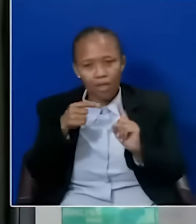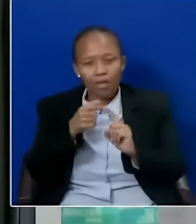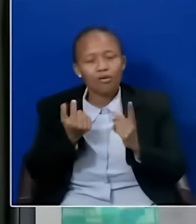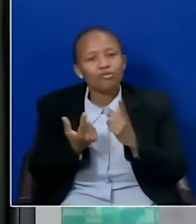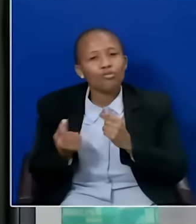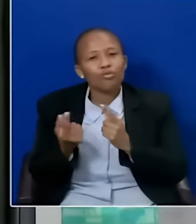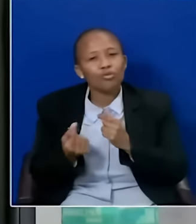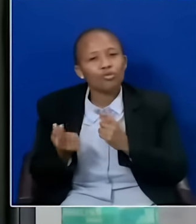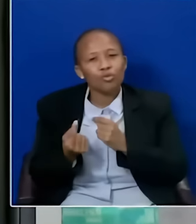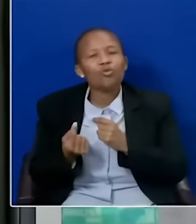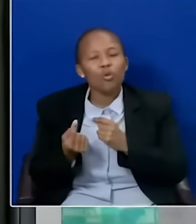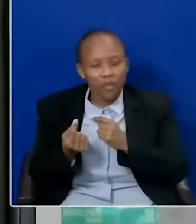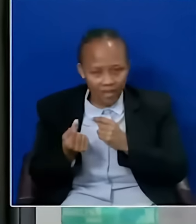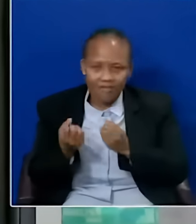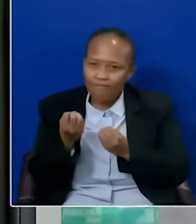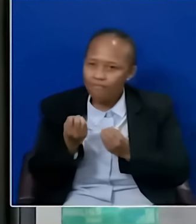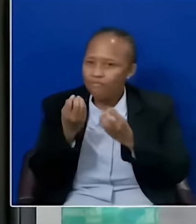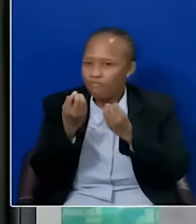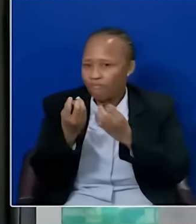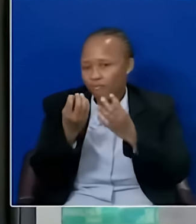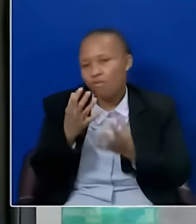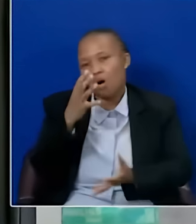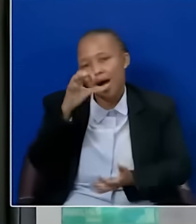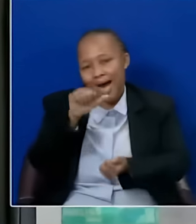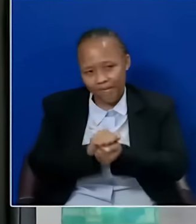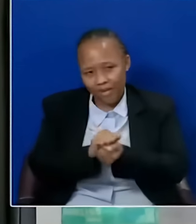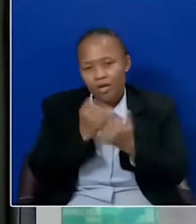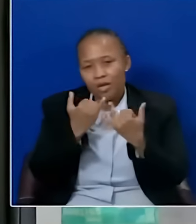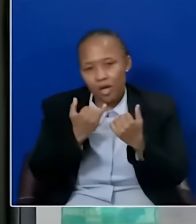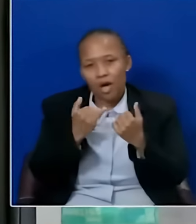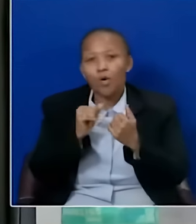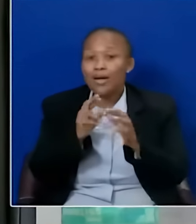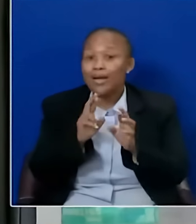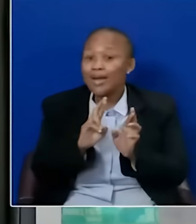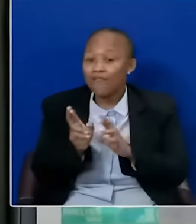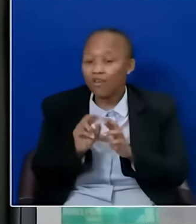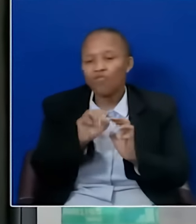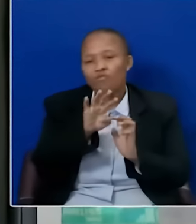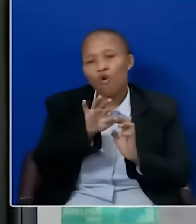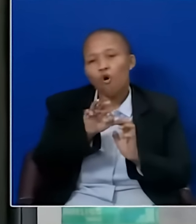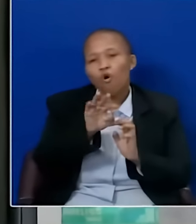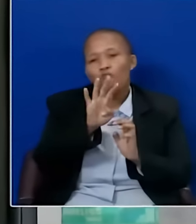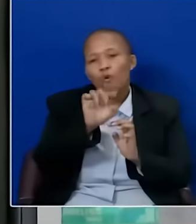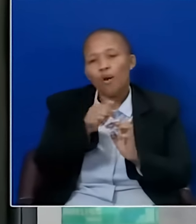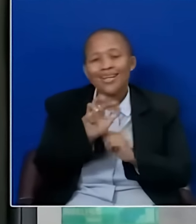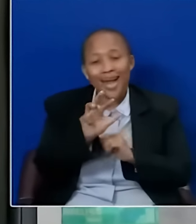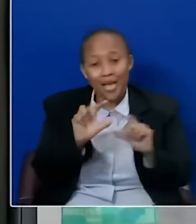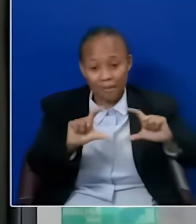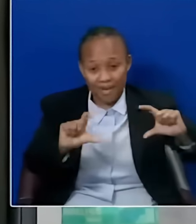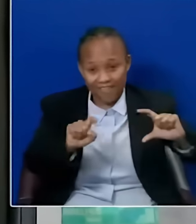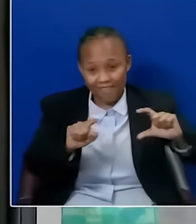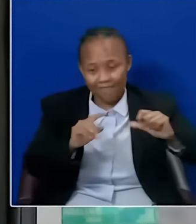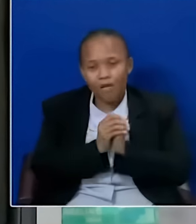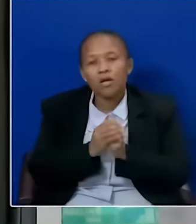and he made reference to that paragraph 4.9, which tells me that it was part of his microscope